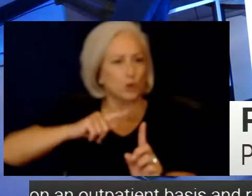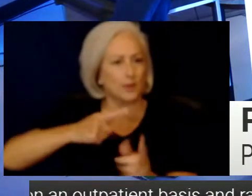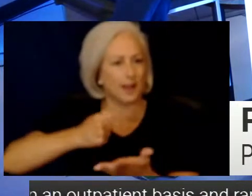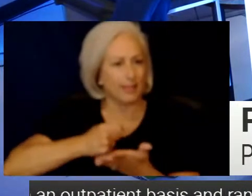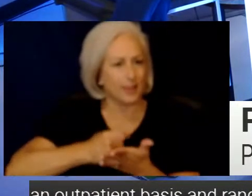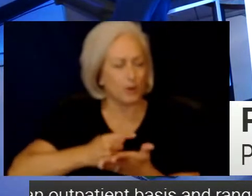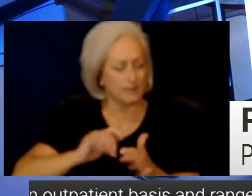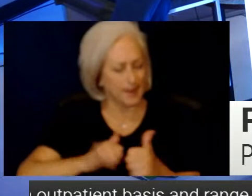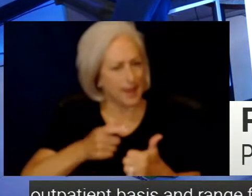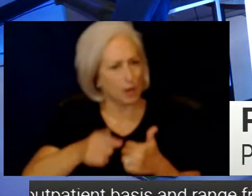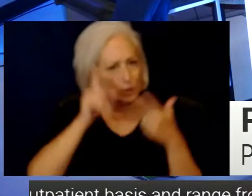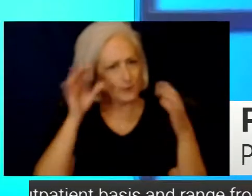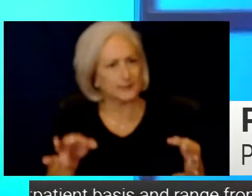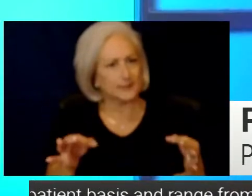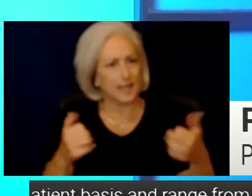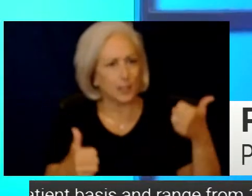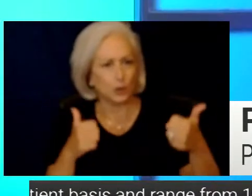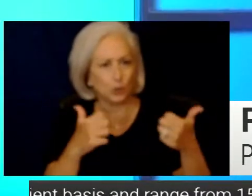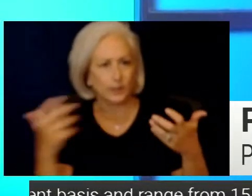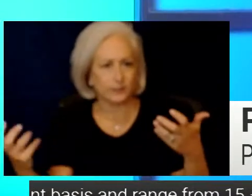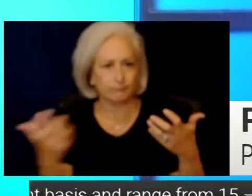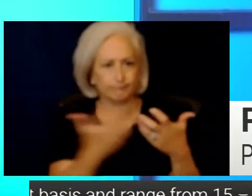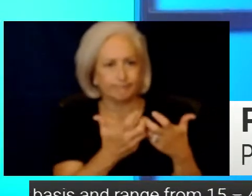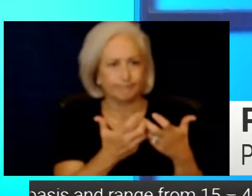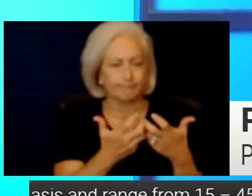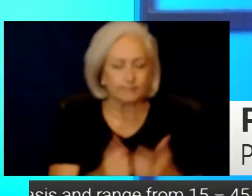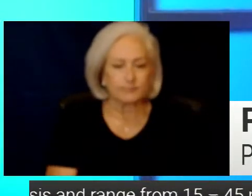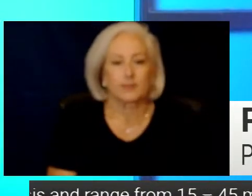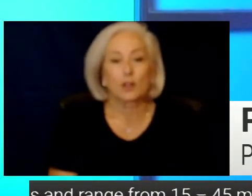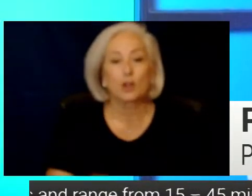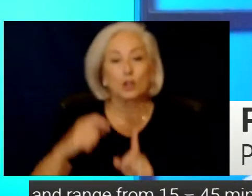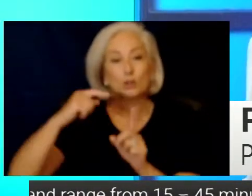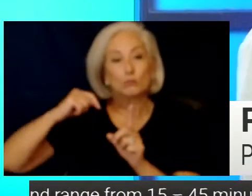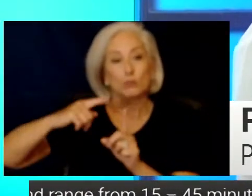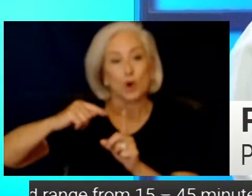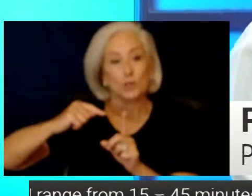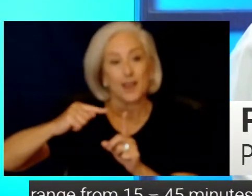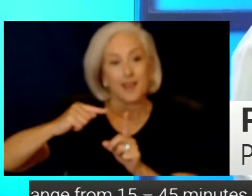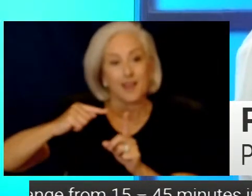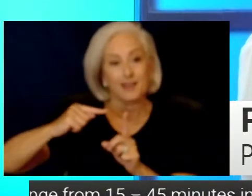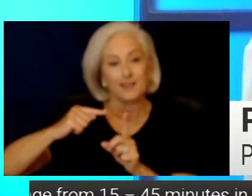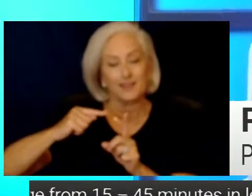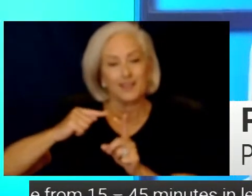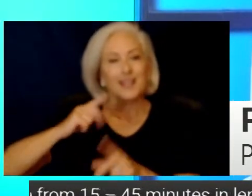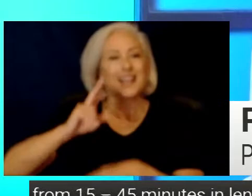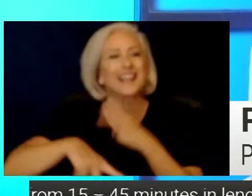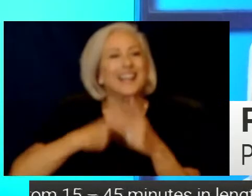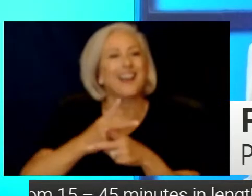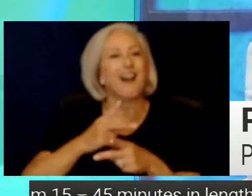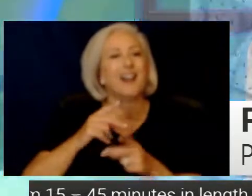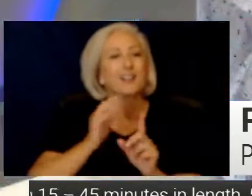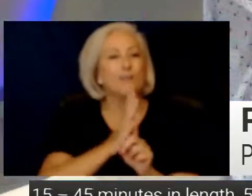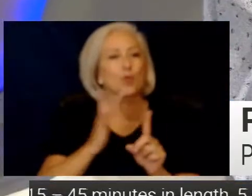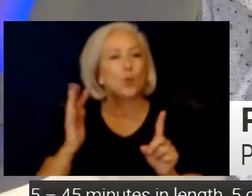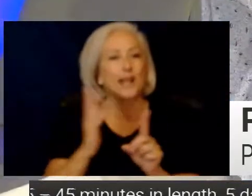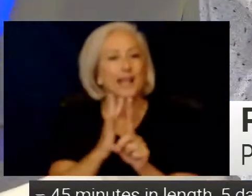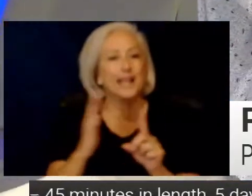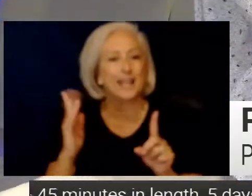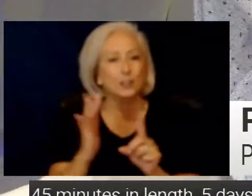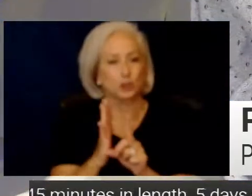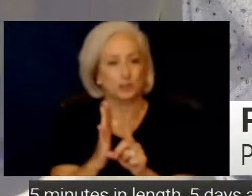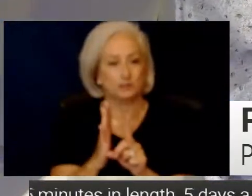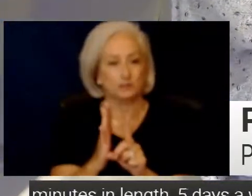Yeah. Well, proton therapy is a form of radiation treatment. So radiation is one of the major ways we treat and